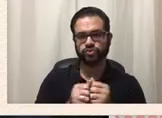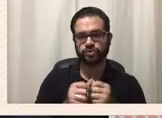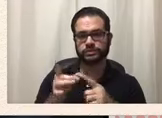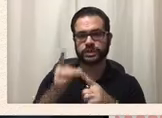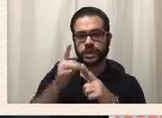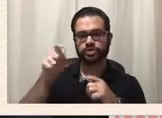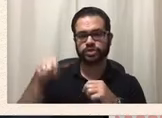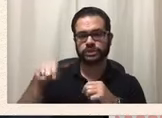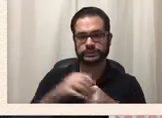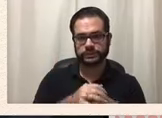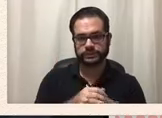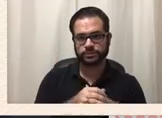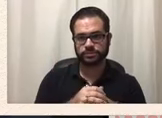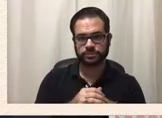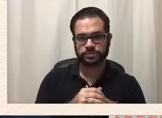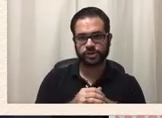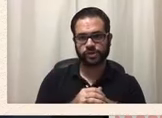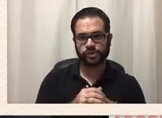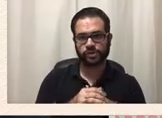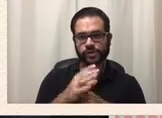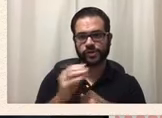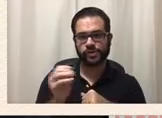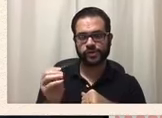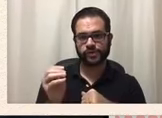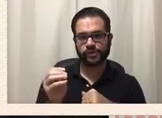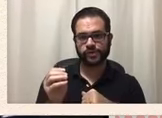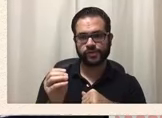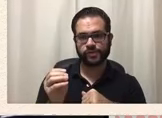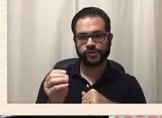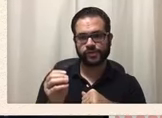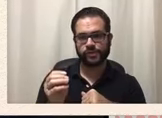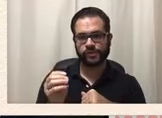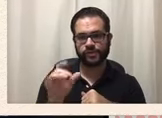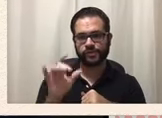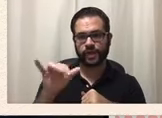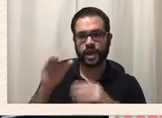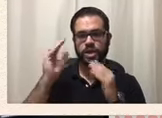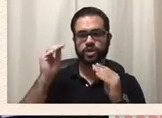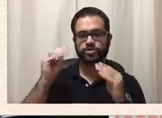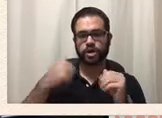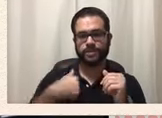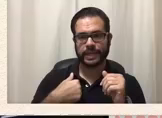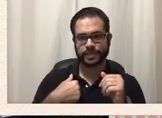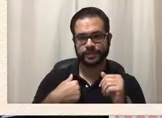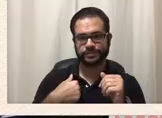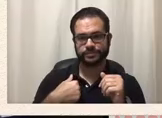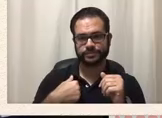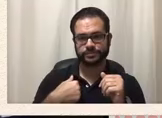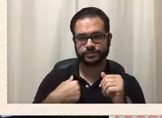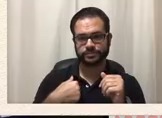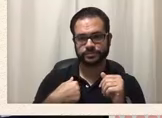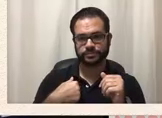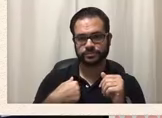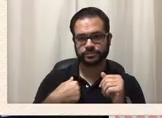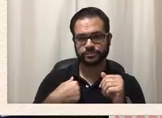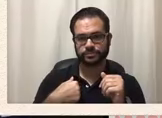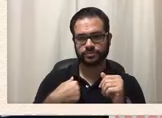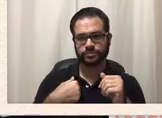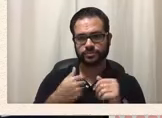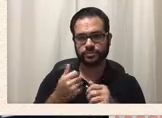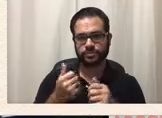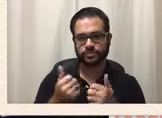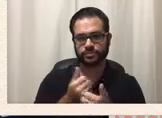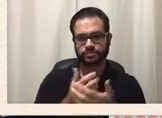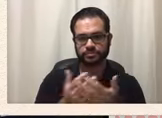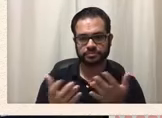And that told me that I can do good here. They